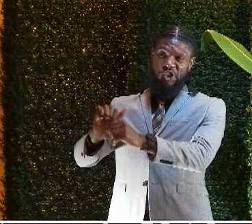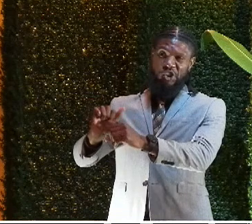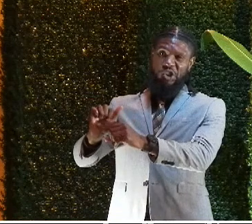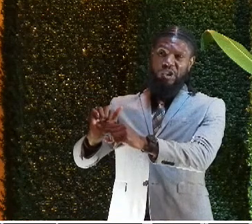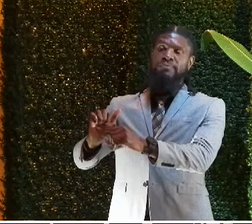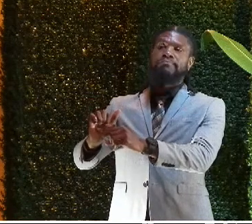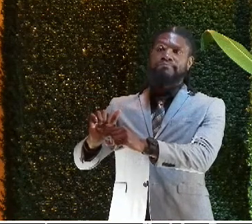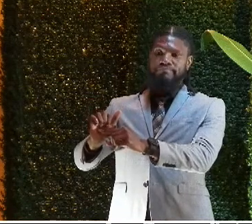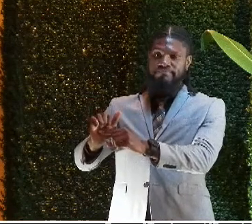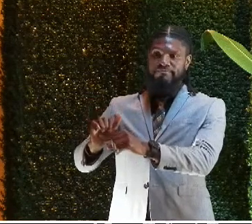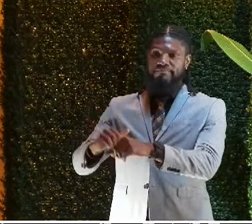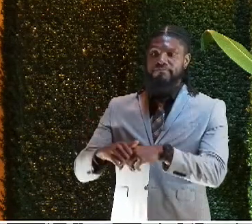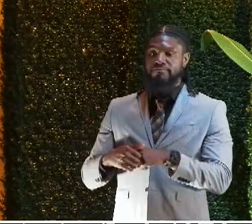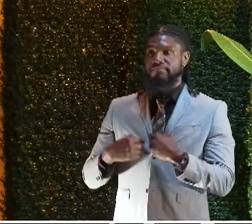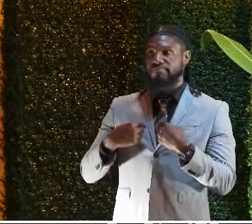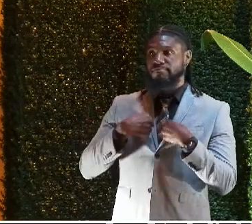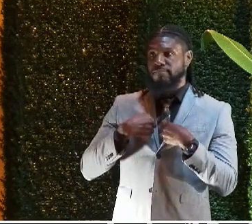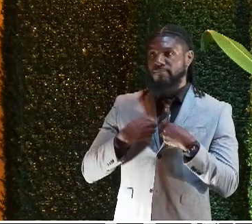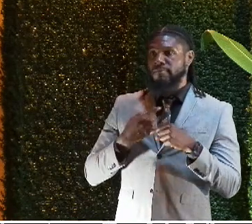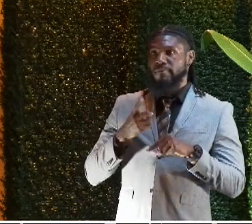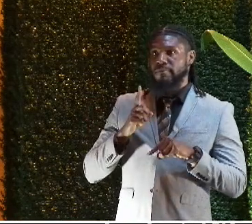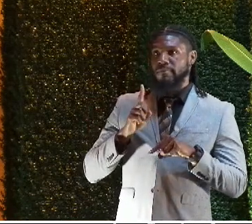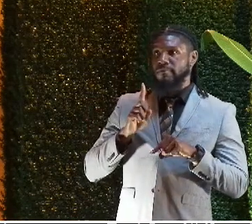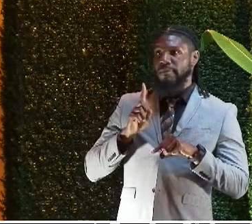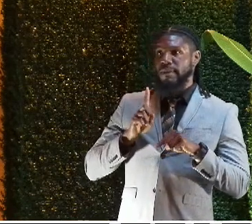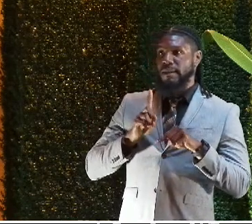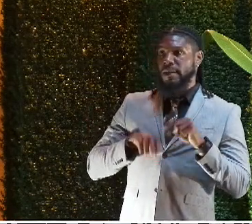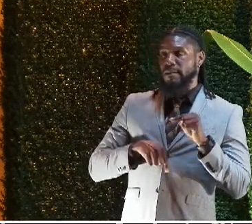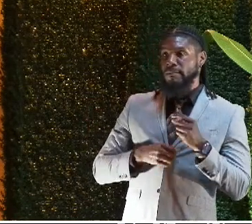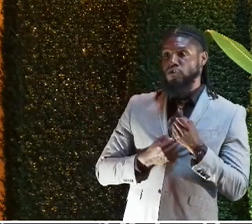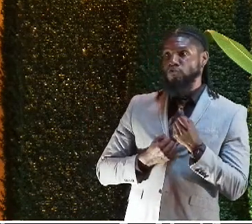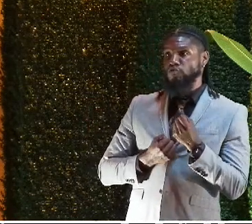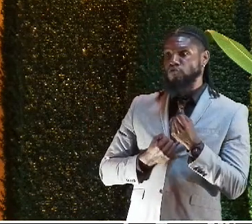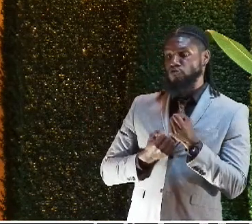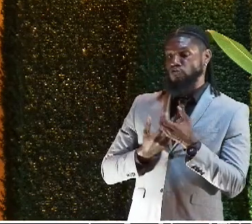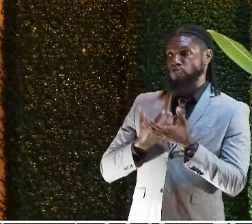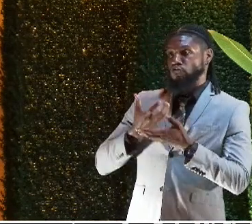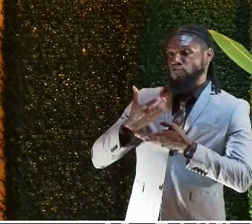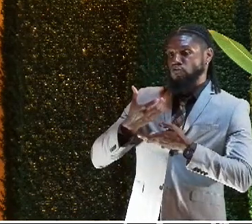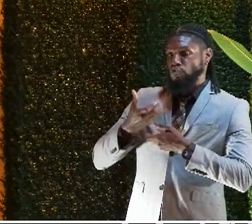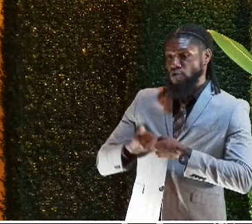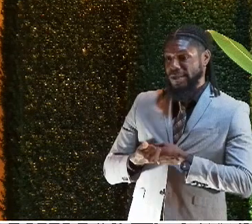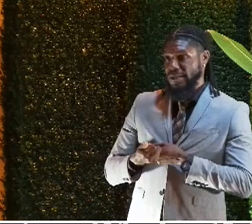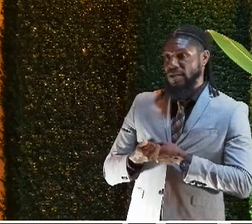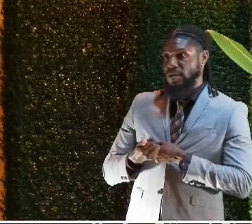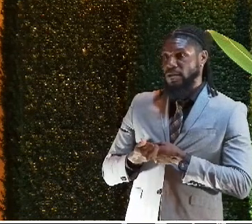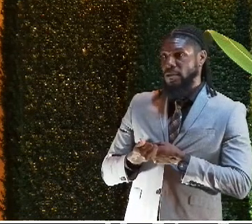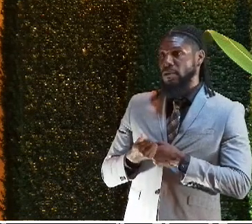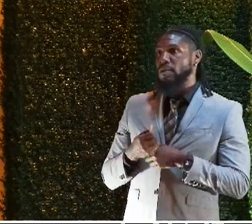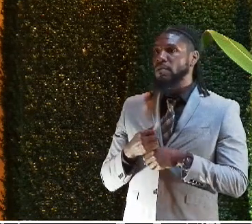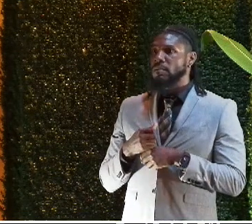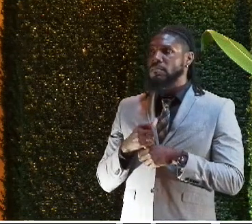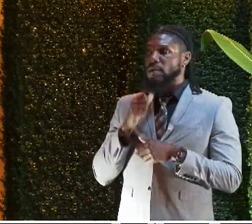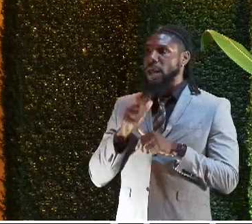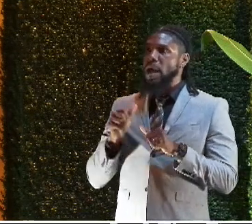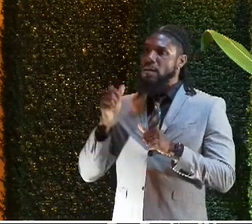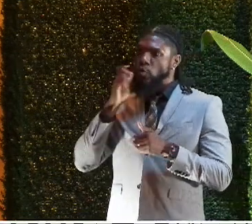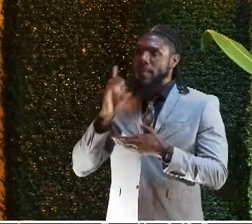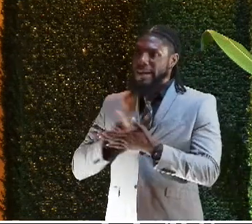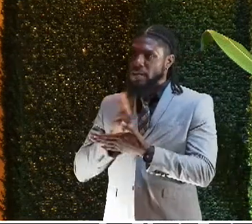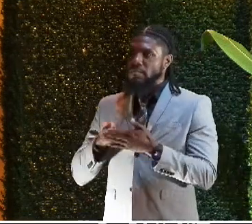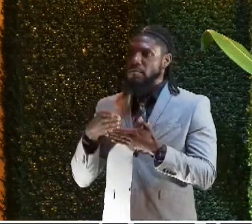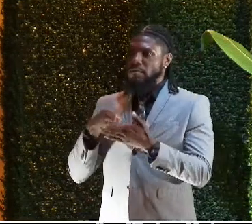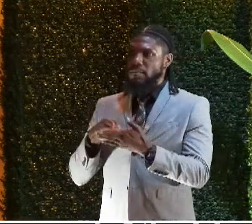I cannot be trusted to not be ableist, to not